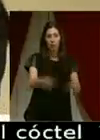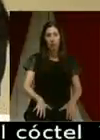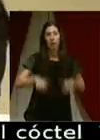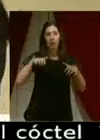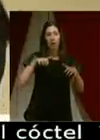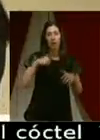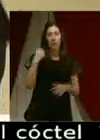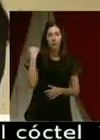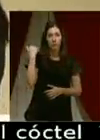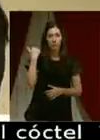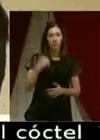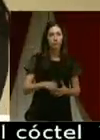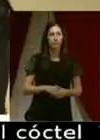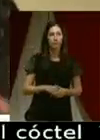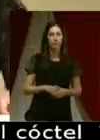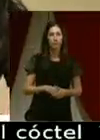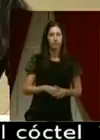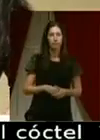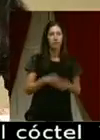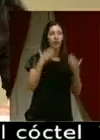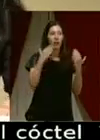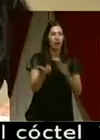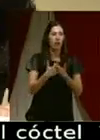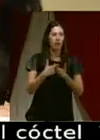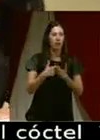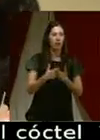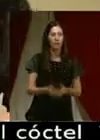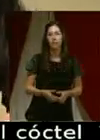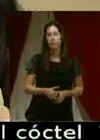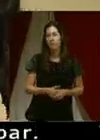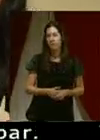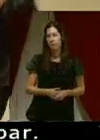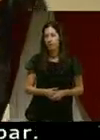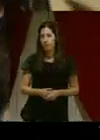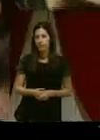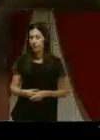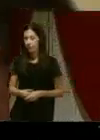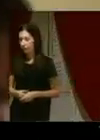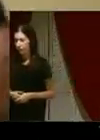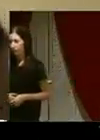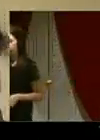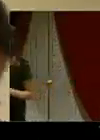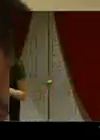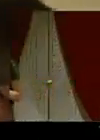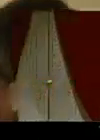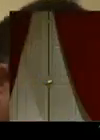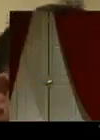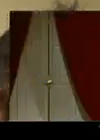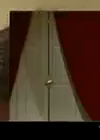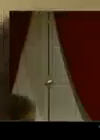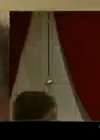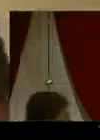I would like to tell you that the cocktail is going to take place in the auditorium. Thank you very much for